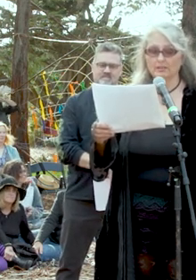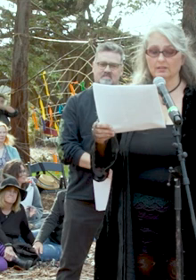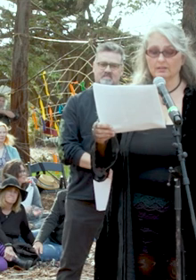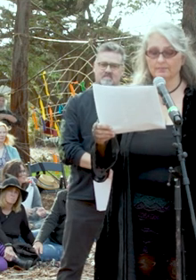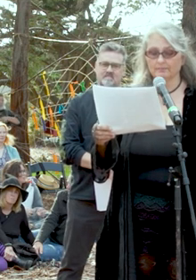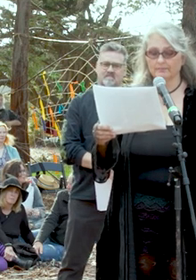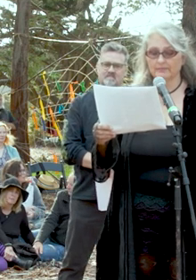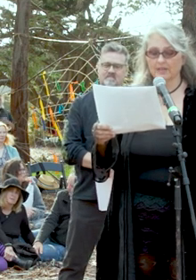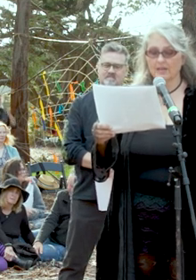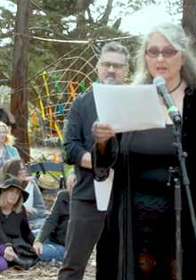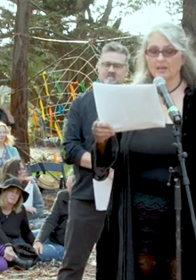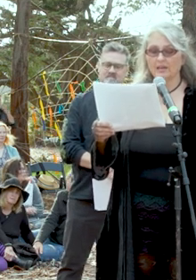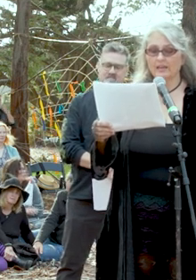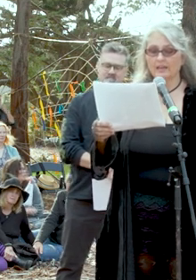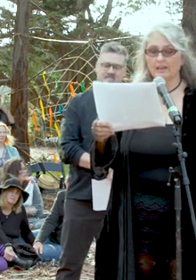June Miller.